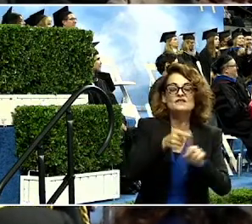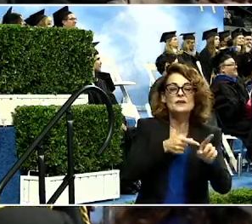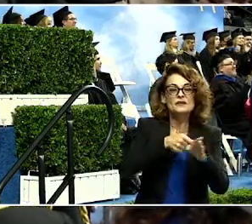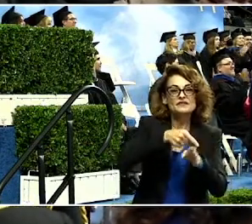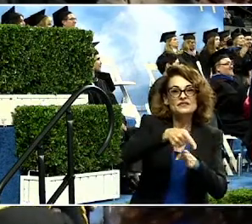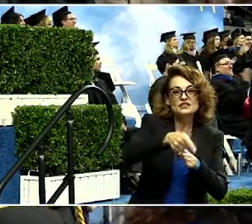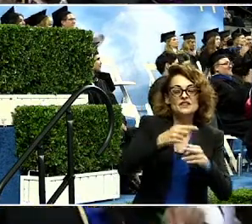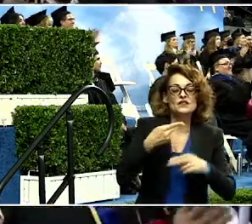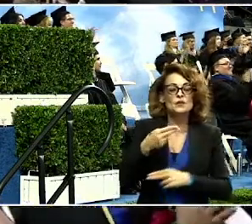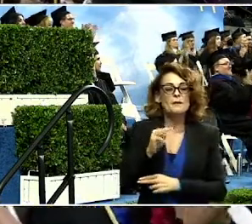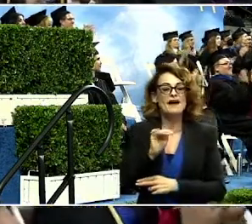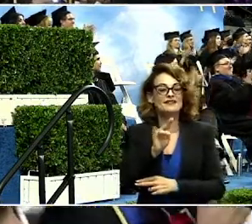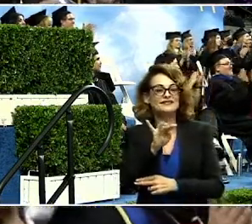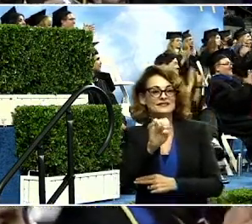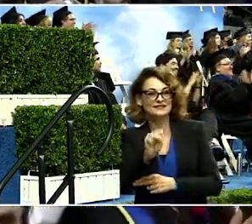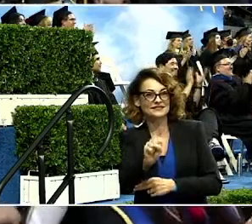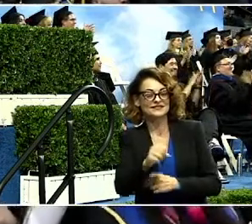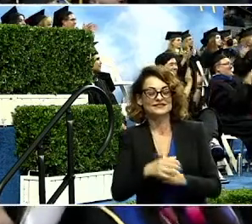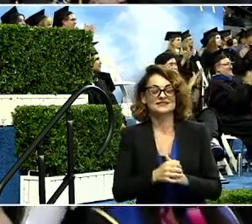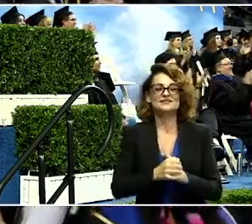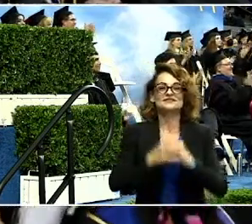Humanities.